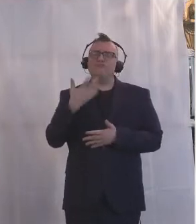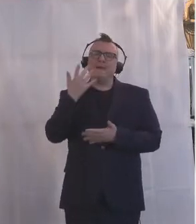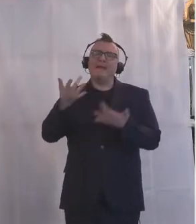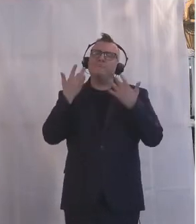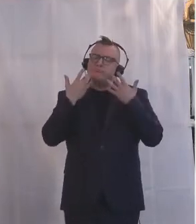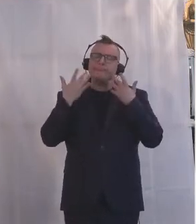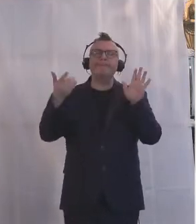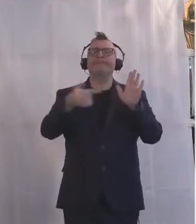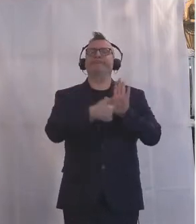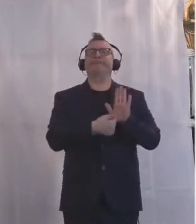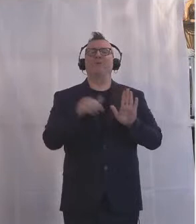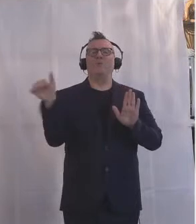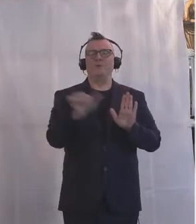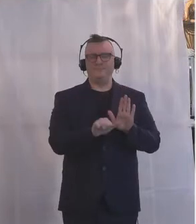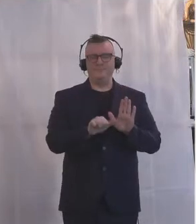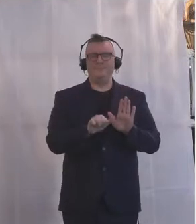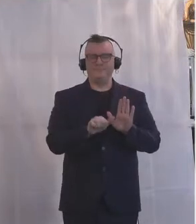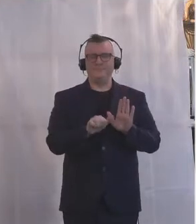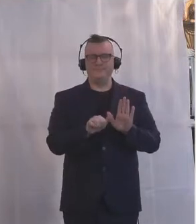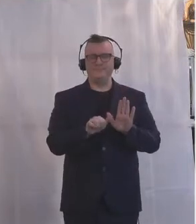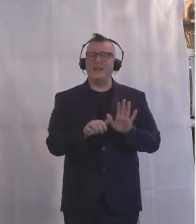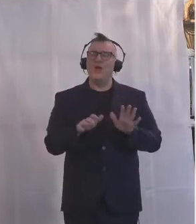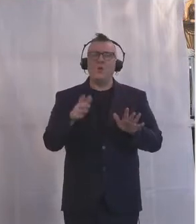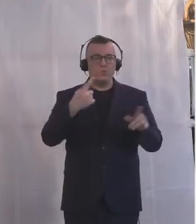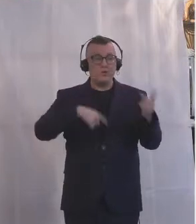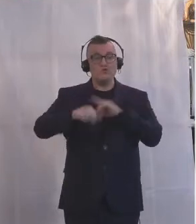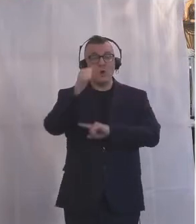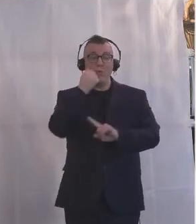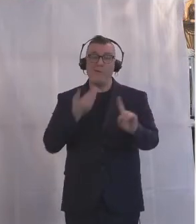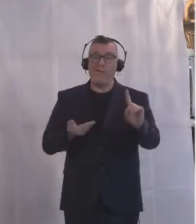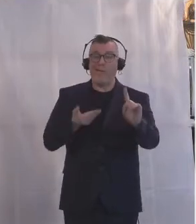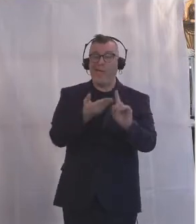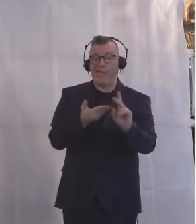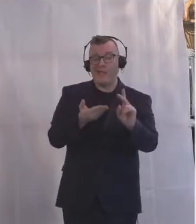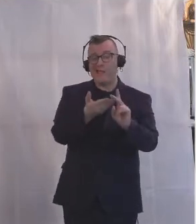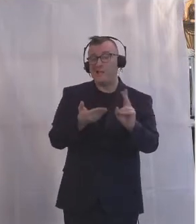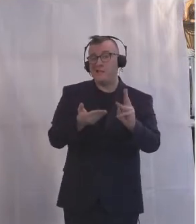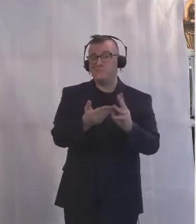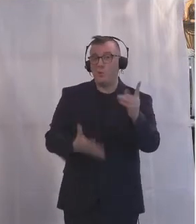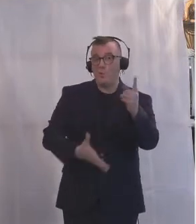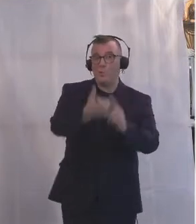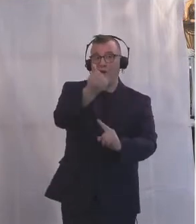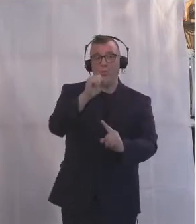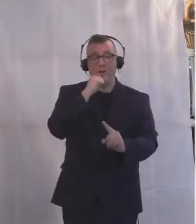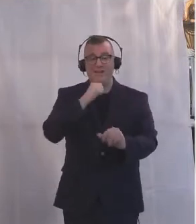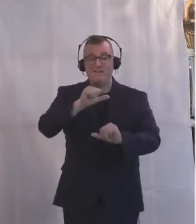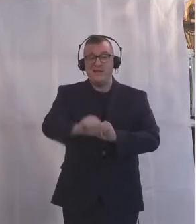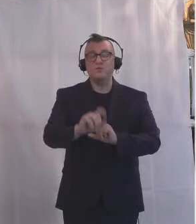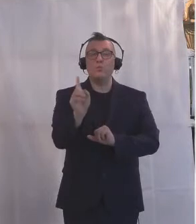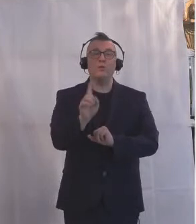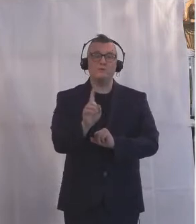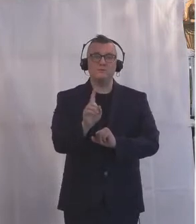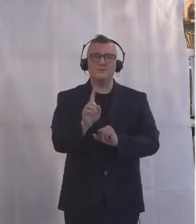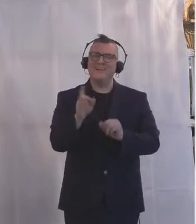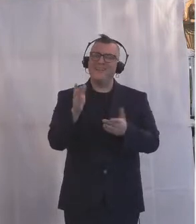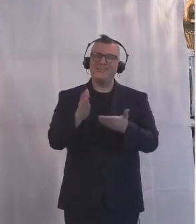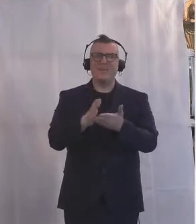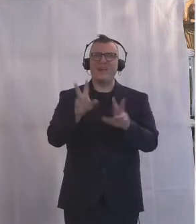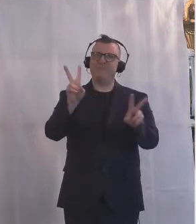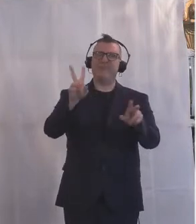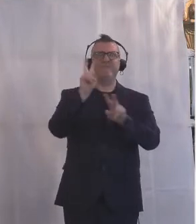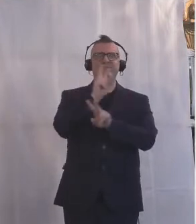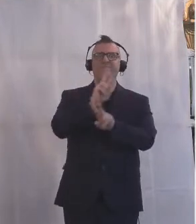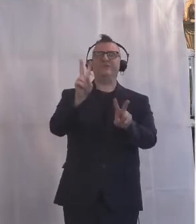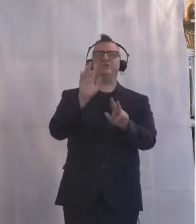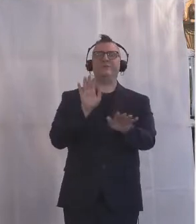You always have your next milestone and your next goal, and you know what the next win is. And we focus on that. You keep the big vision out there, but you